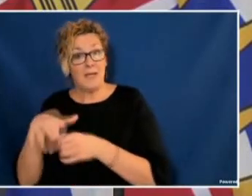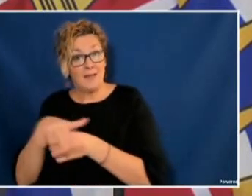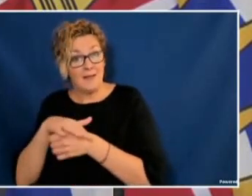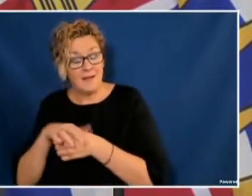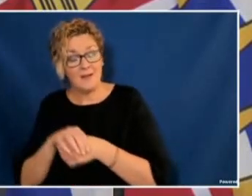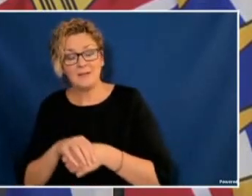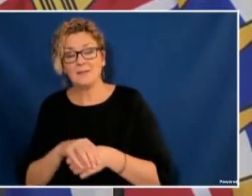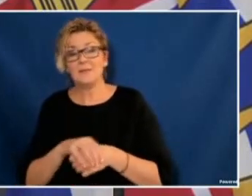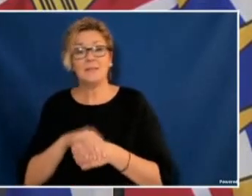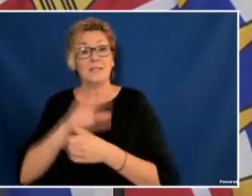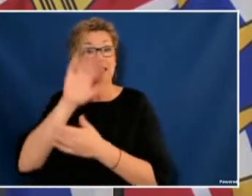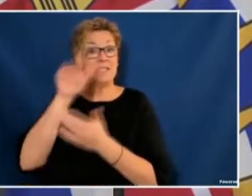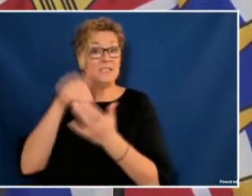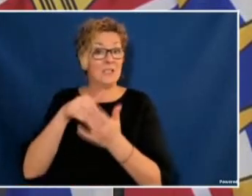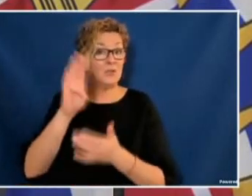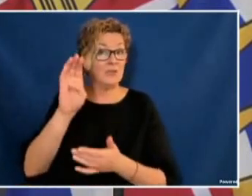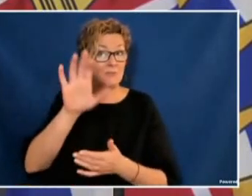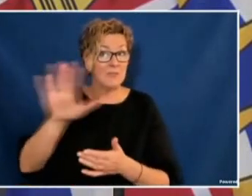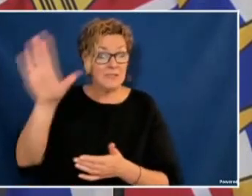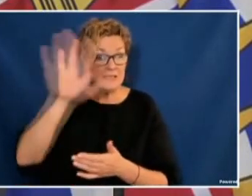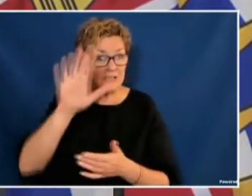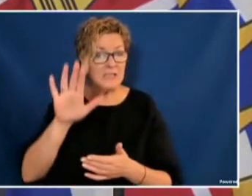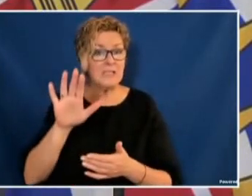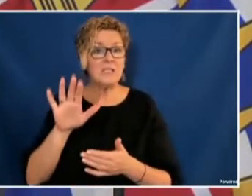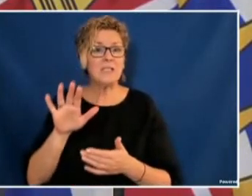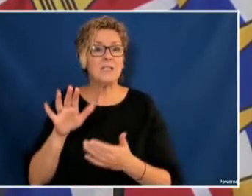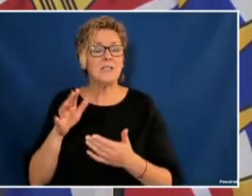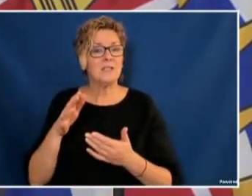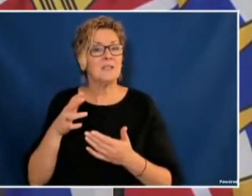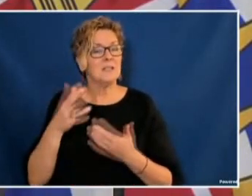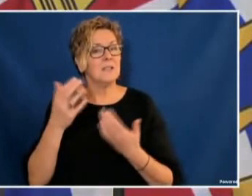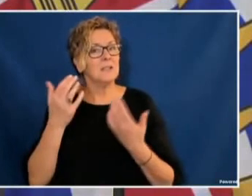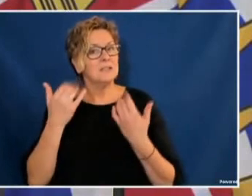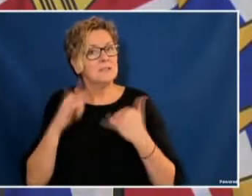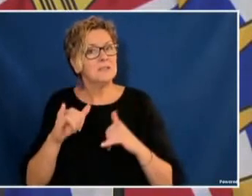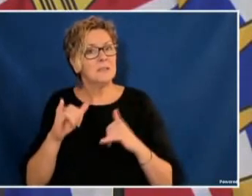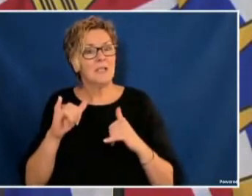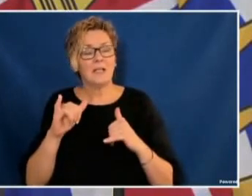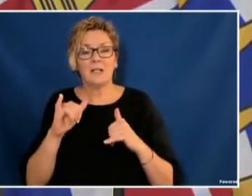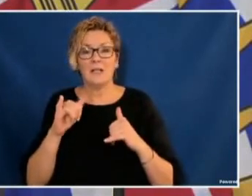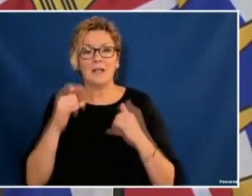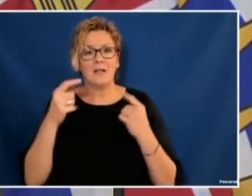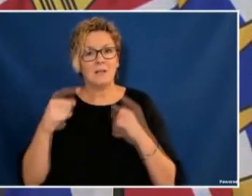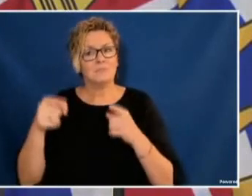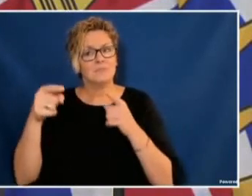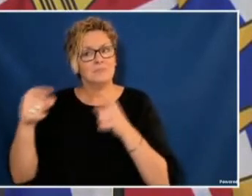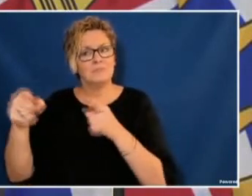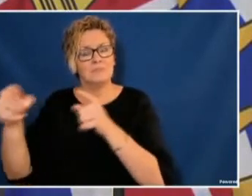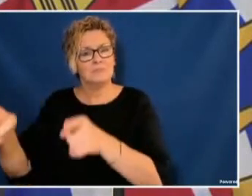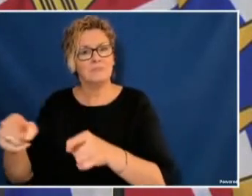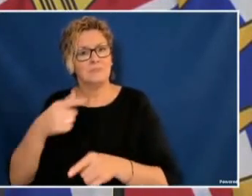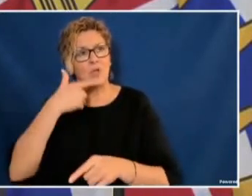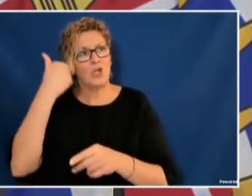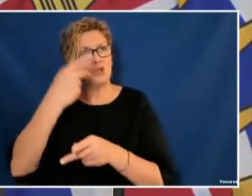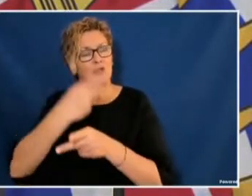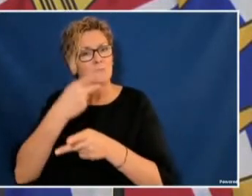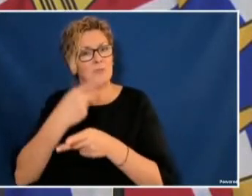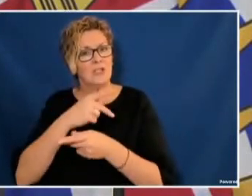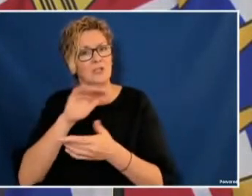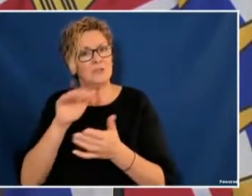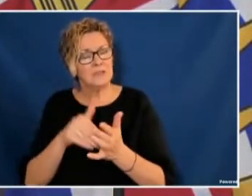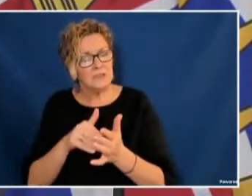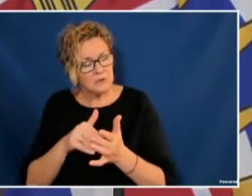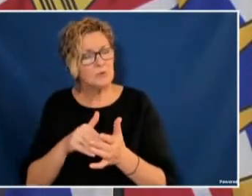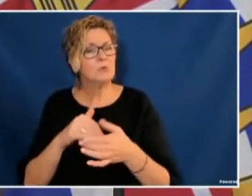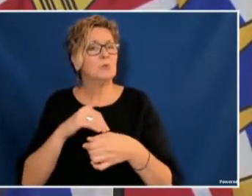protest current safety protocols in BC schools by keeping their kids at home tomorrow as a day to say that, you know, safety protocols just aren't